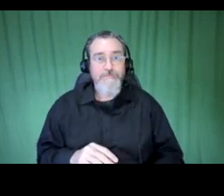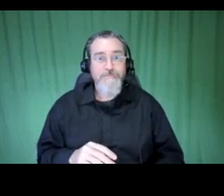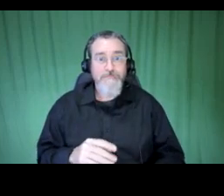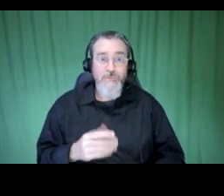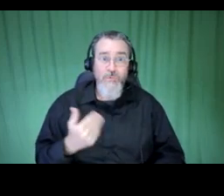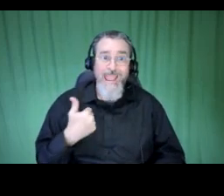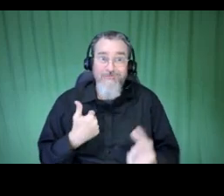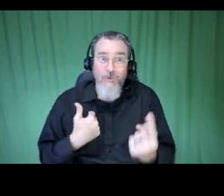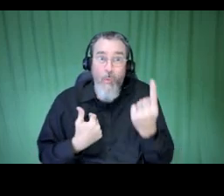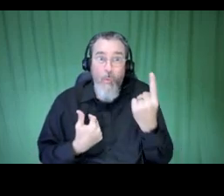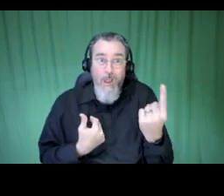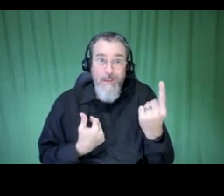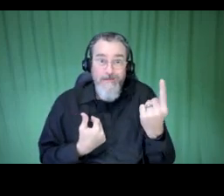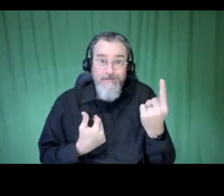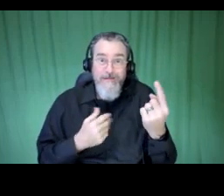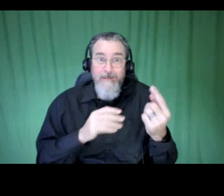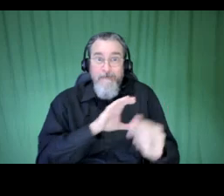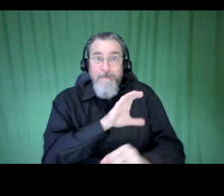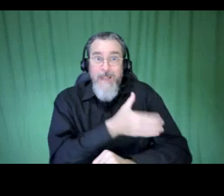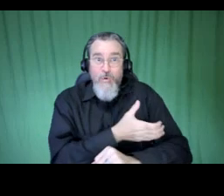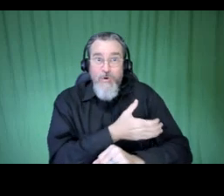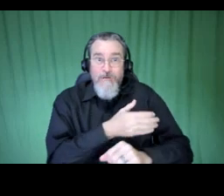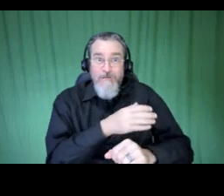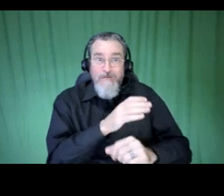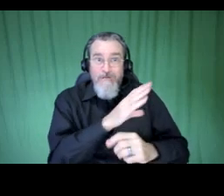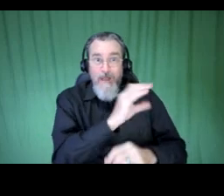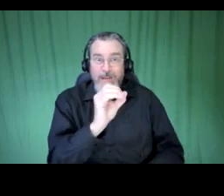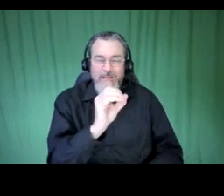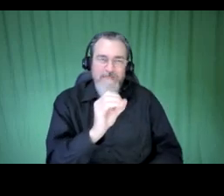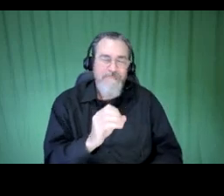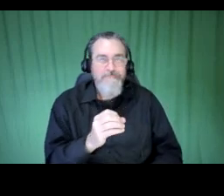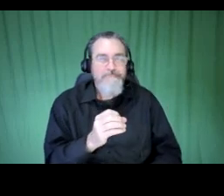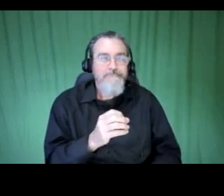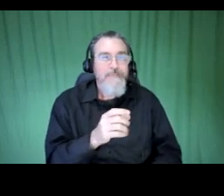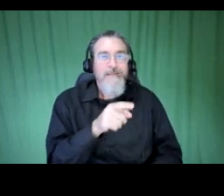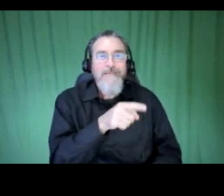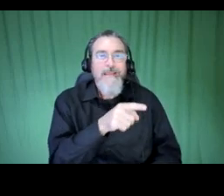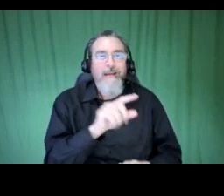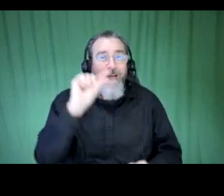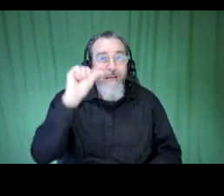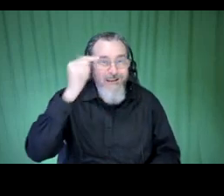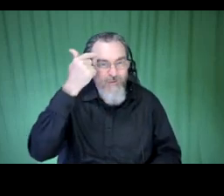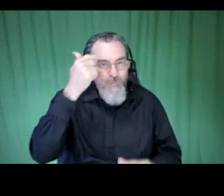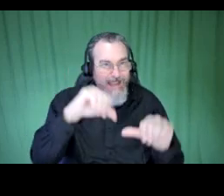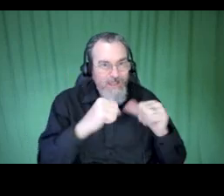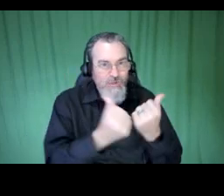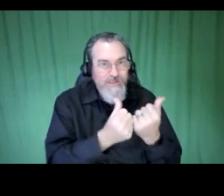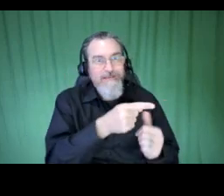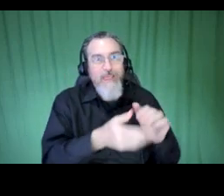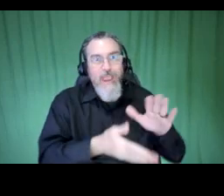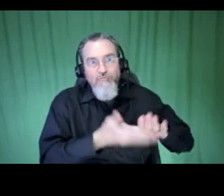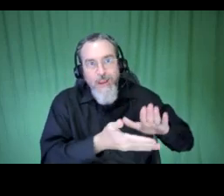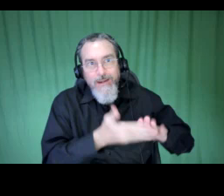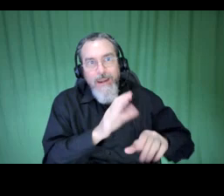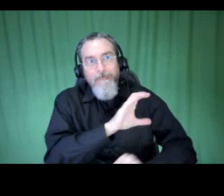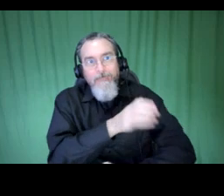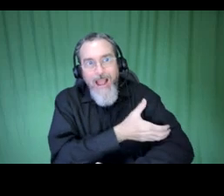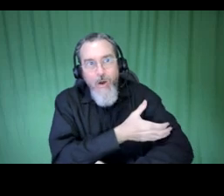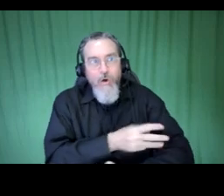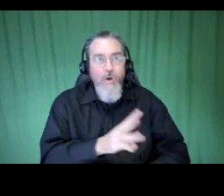utility company, which is a semi-autonomous government agency, and they run our power, water, and solid